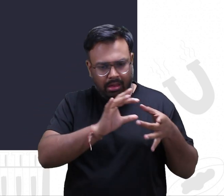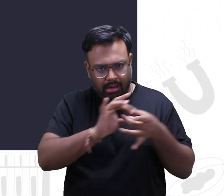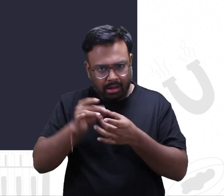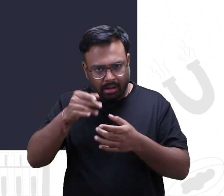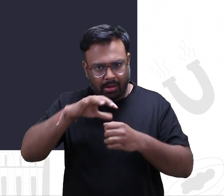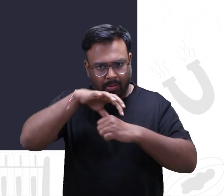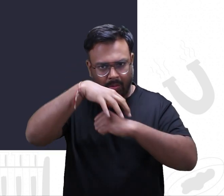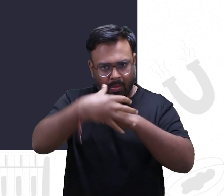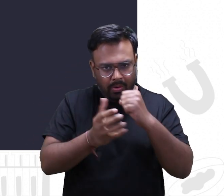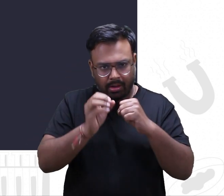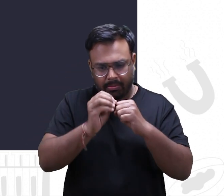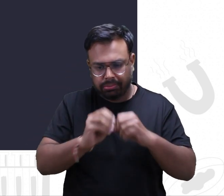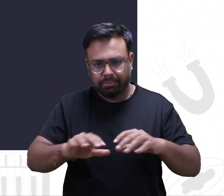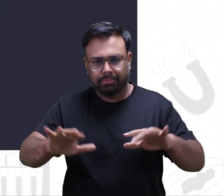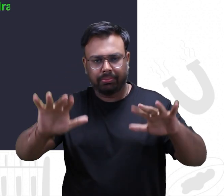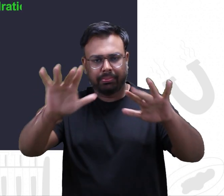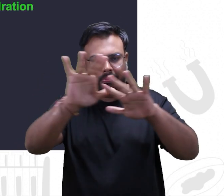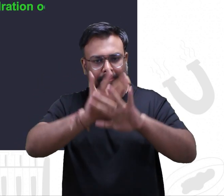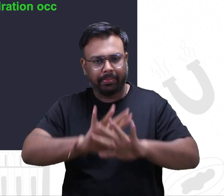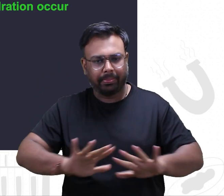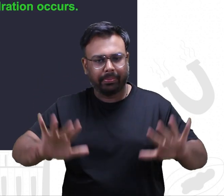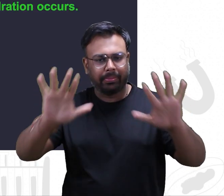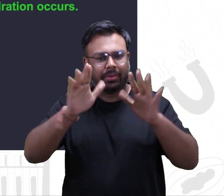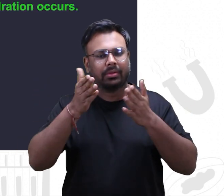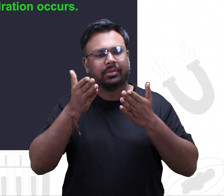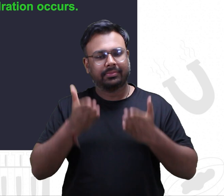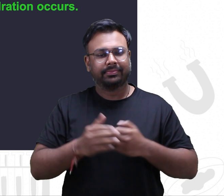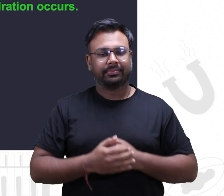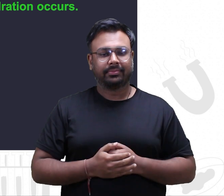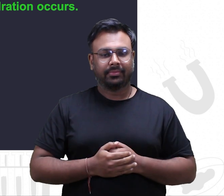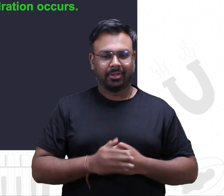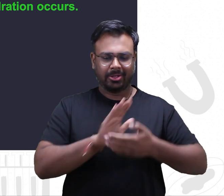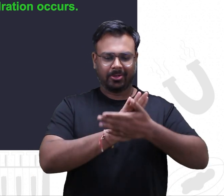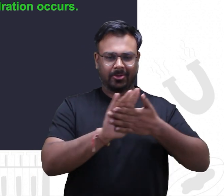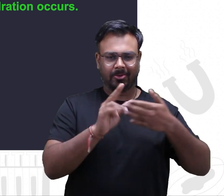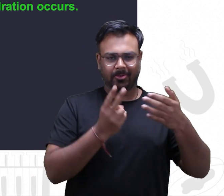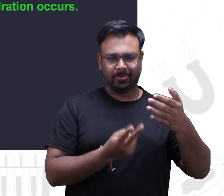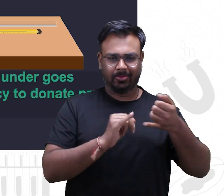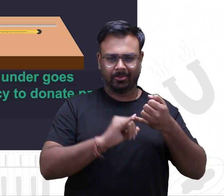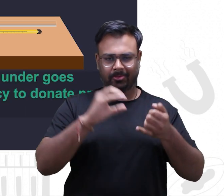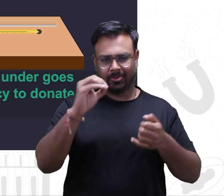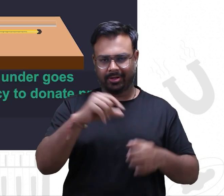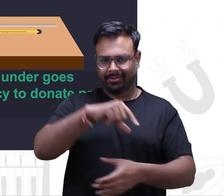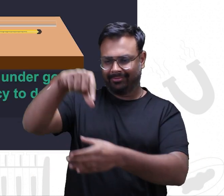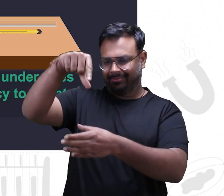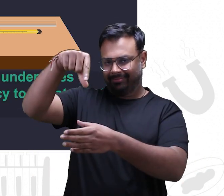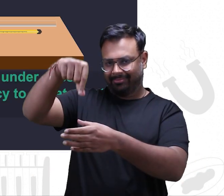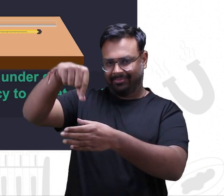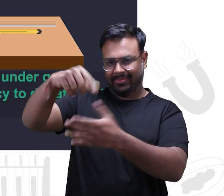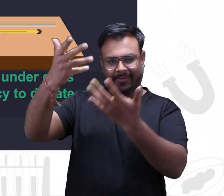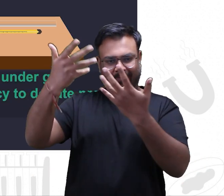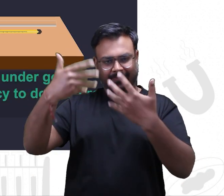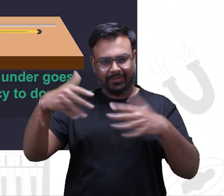a schematic diagram how the dissociation and hydration occurs. Here, when concentrated sulfuric